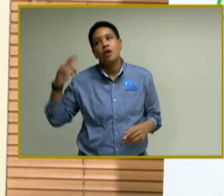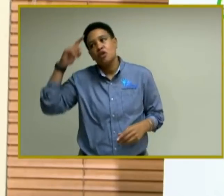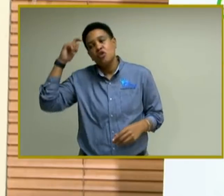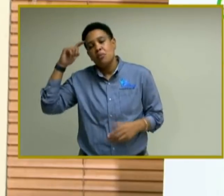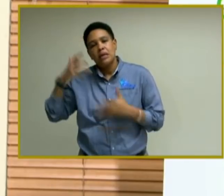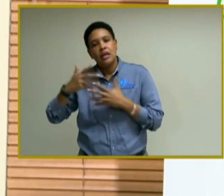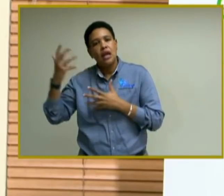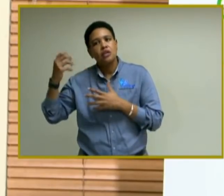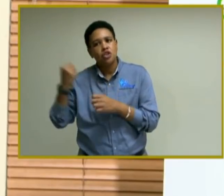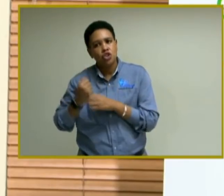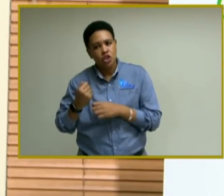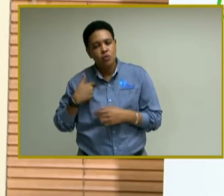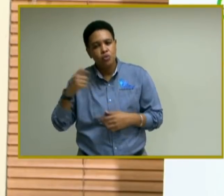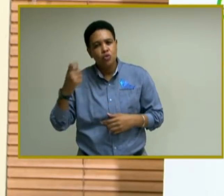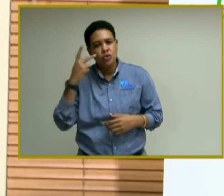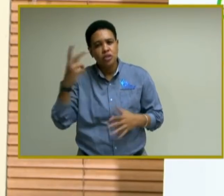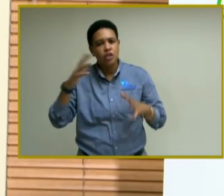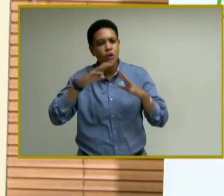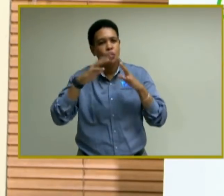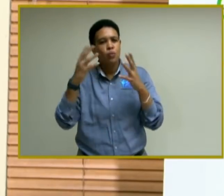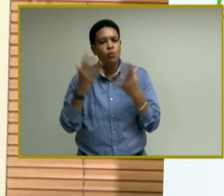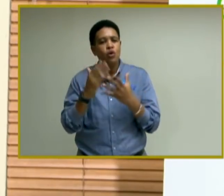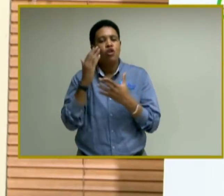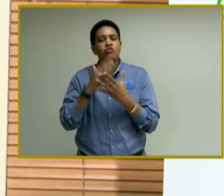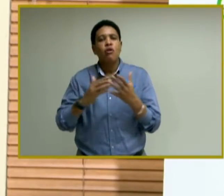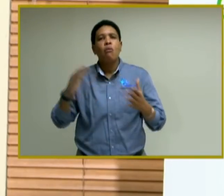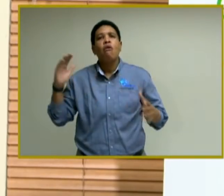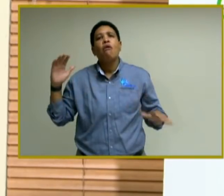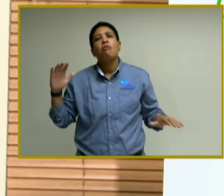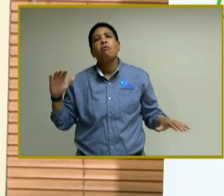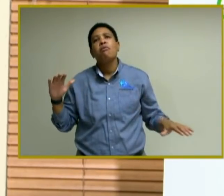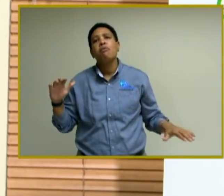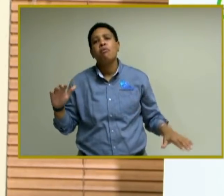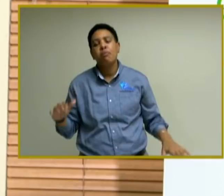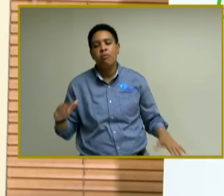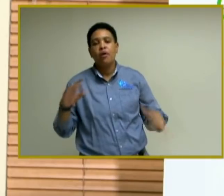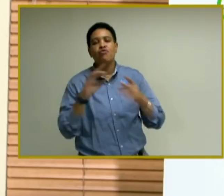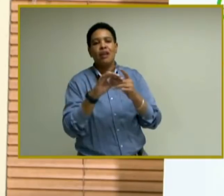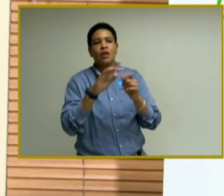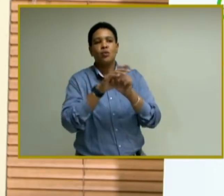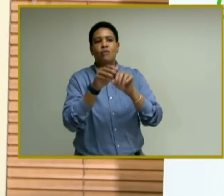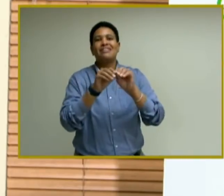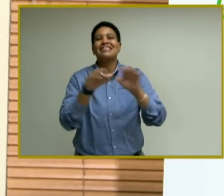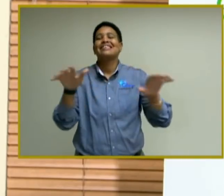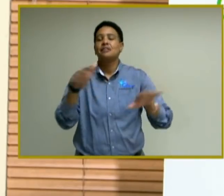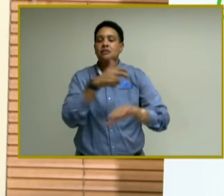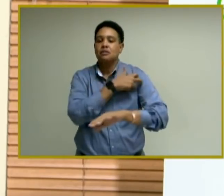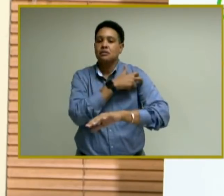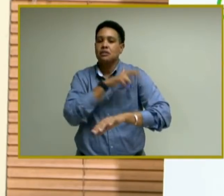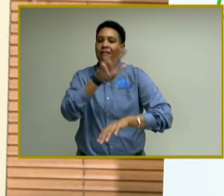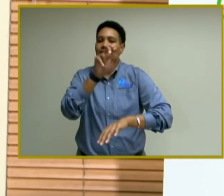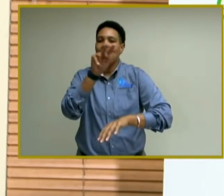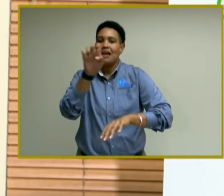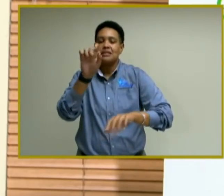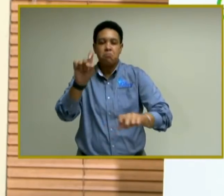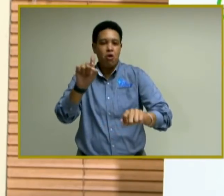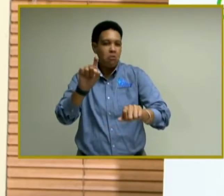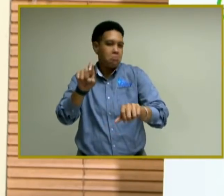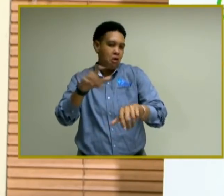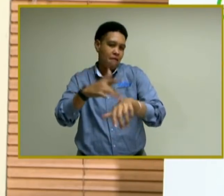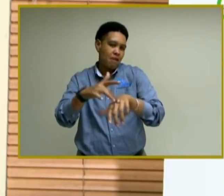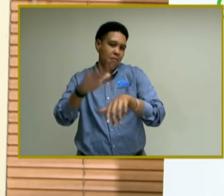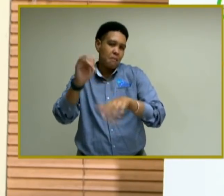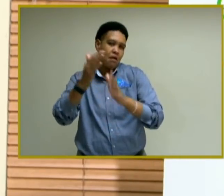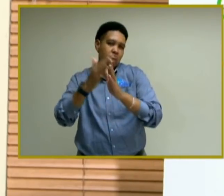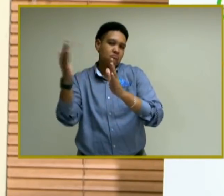we should see the world getting some relief as it relates to the vaccine being available.